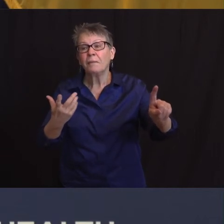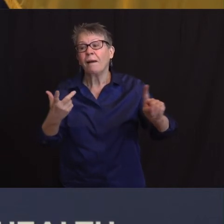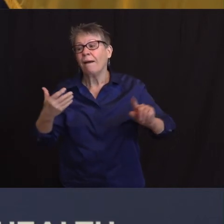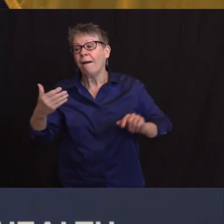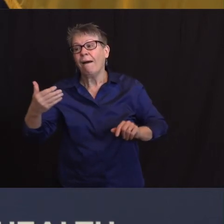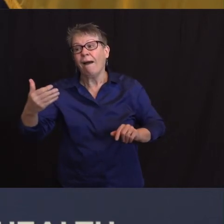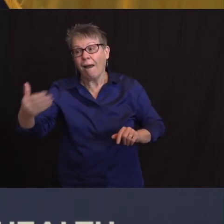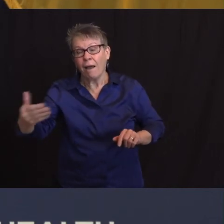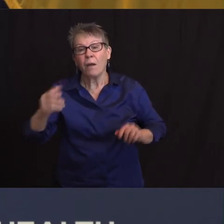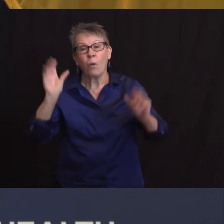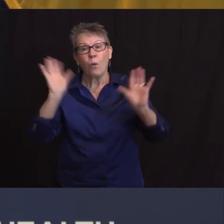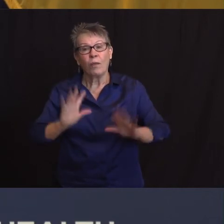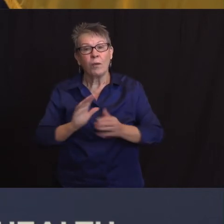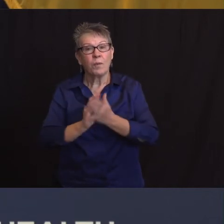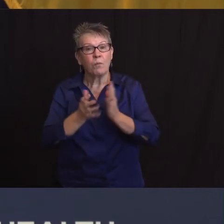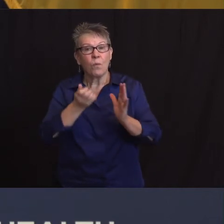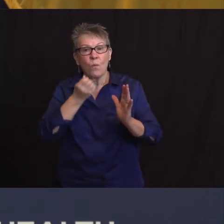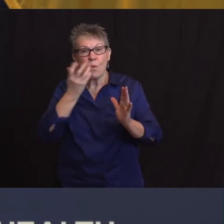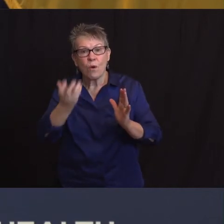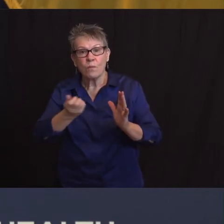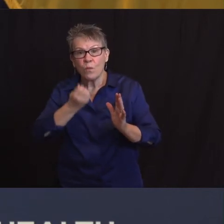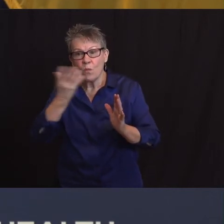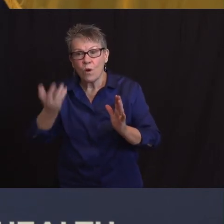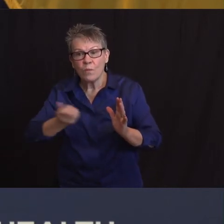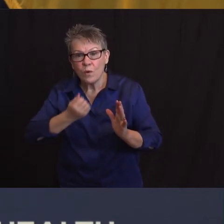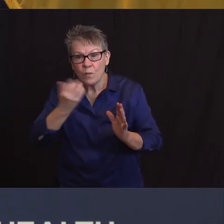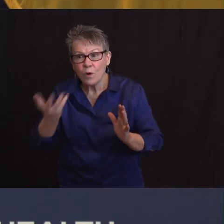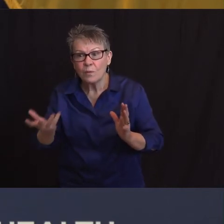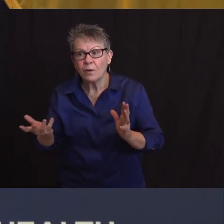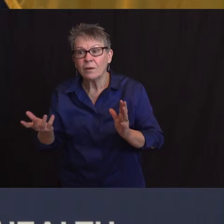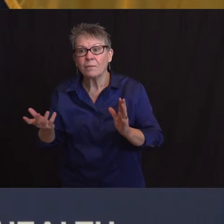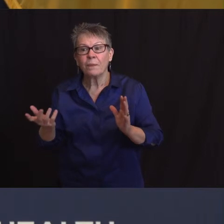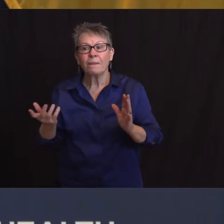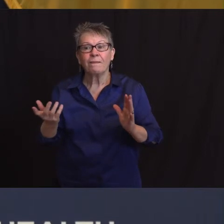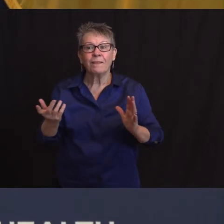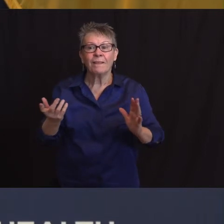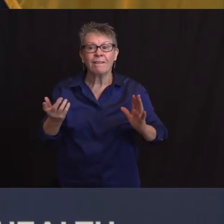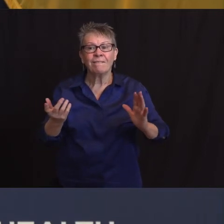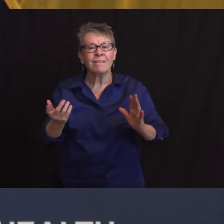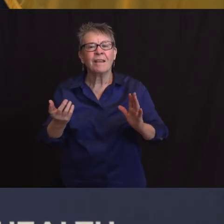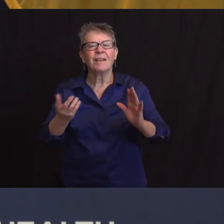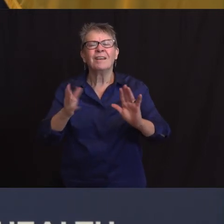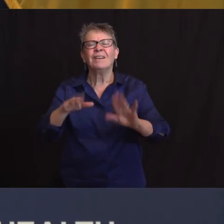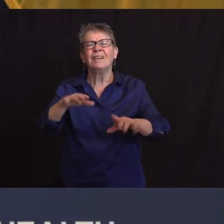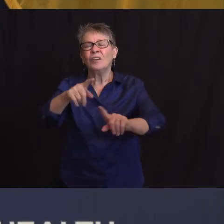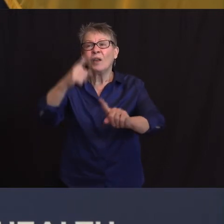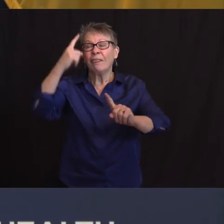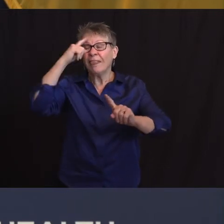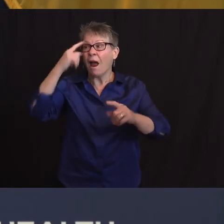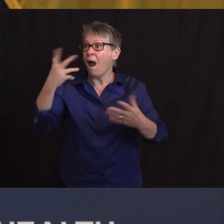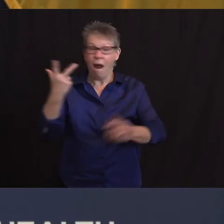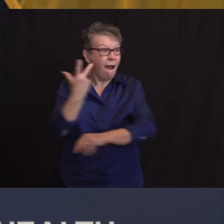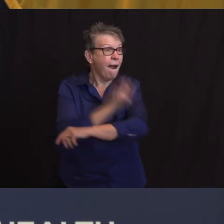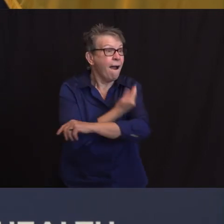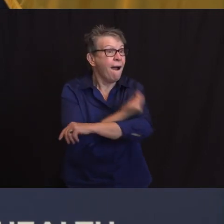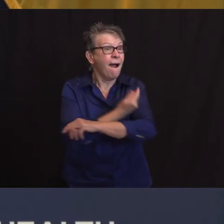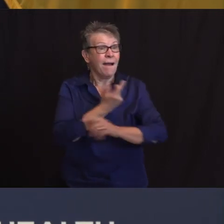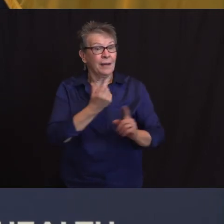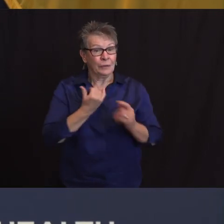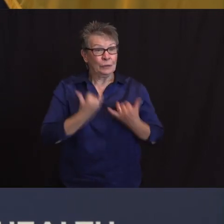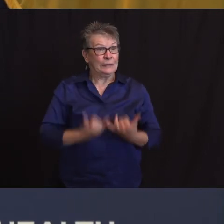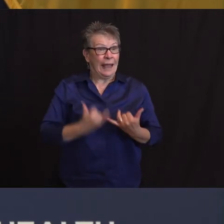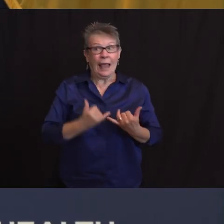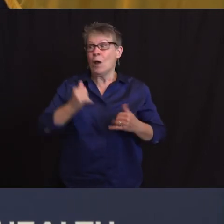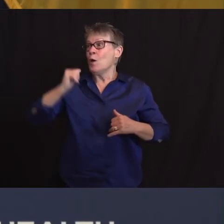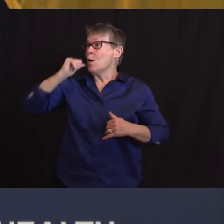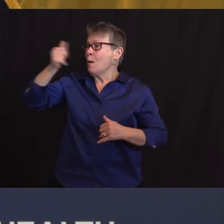it's a Monday to Tuesday, light switch sort of difference, but it is a major positive